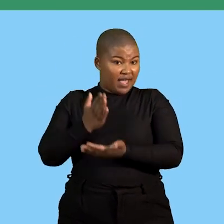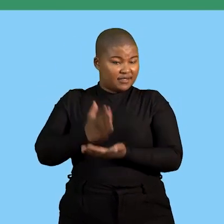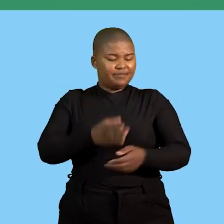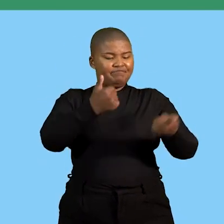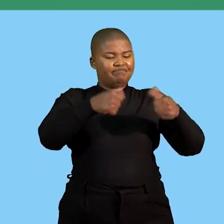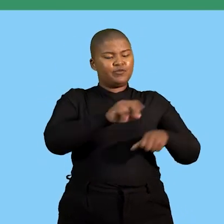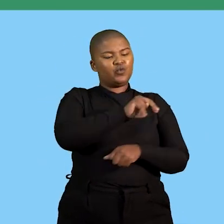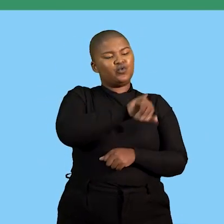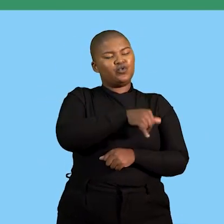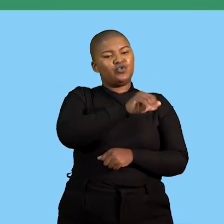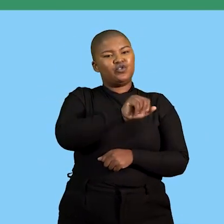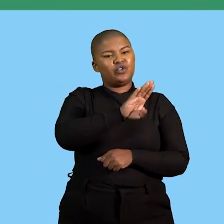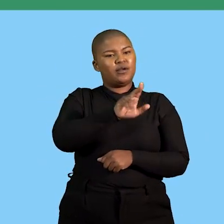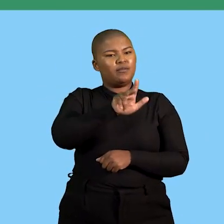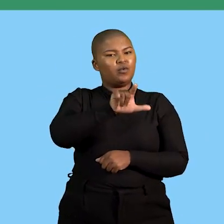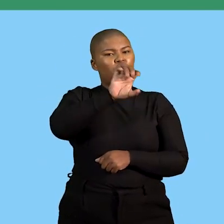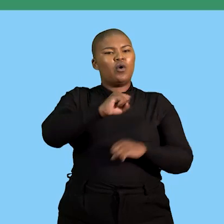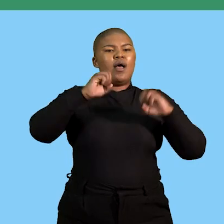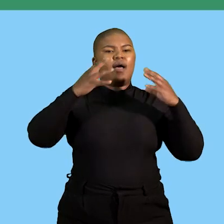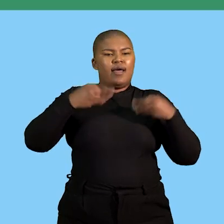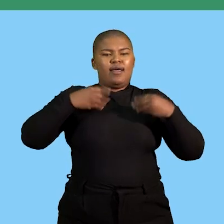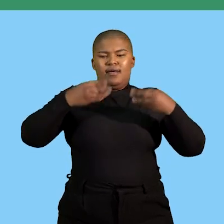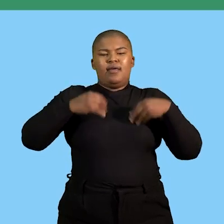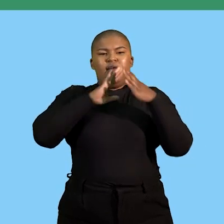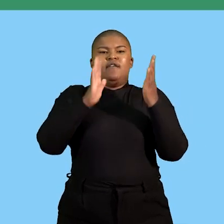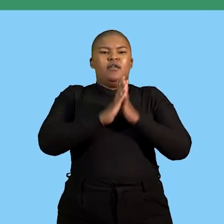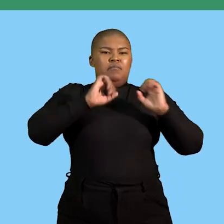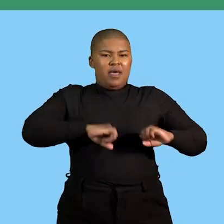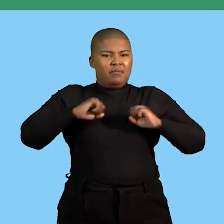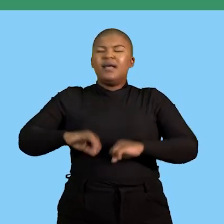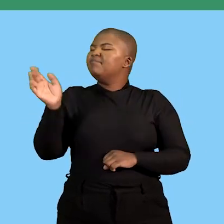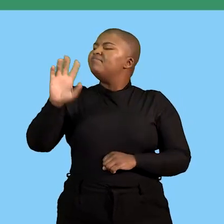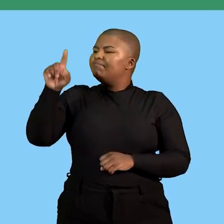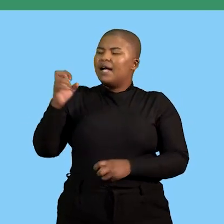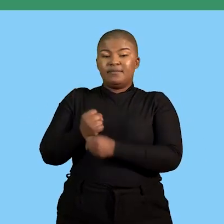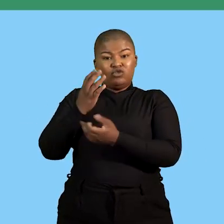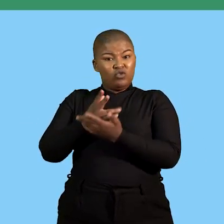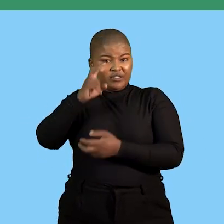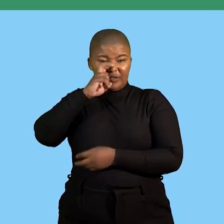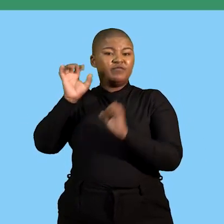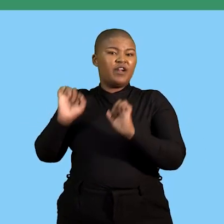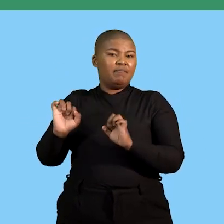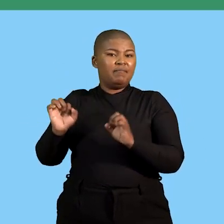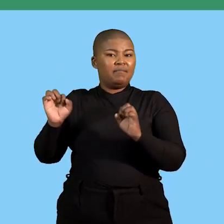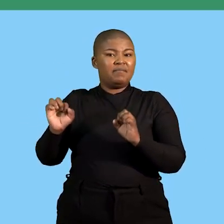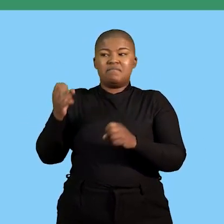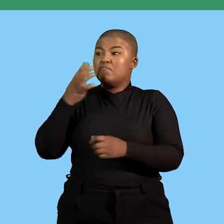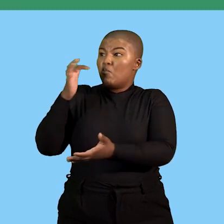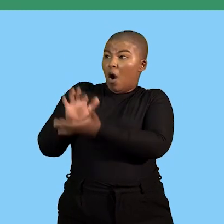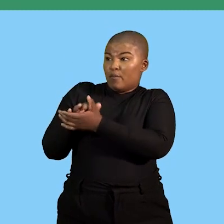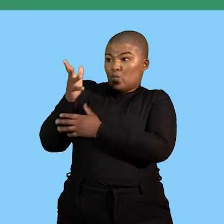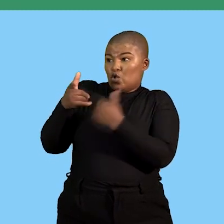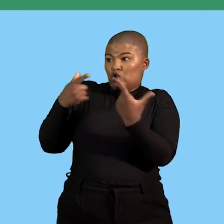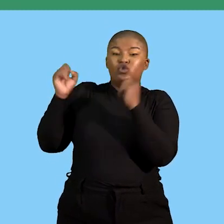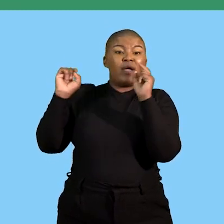into Njabulo over-agrees, then be firm and do not let Njabulo to make promises